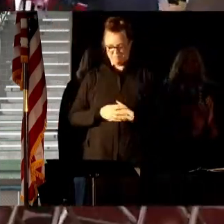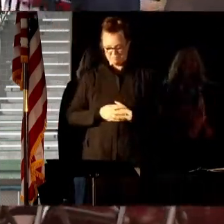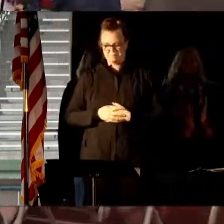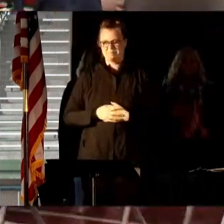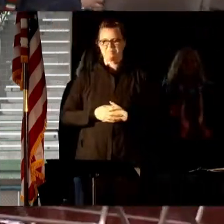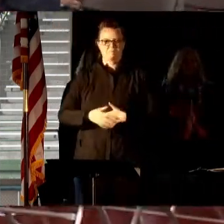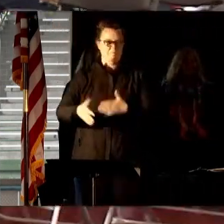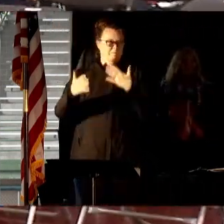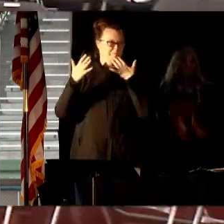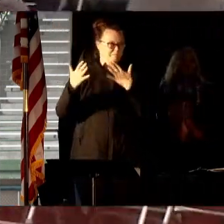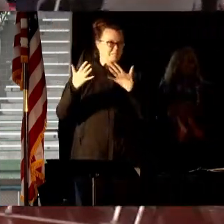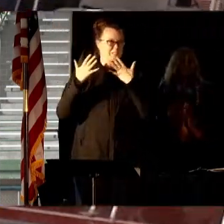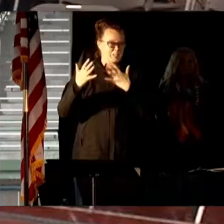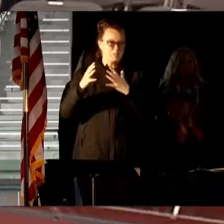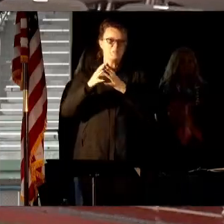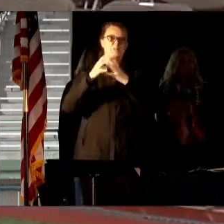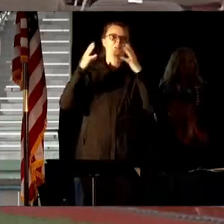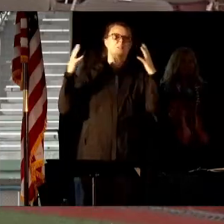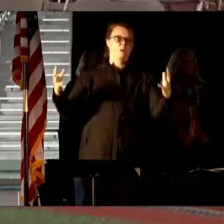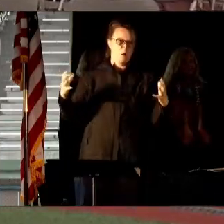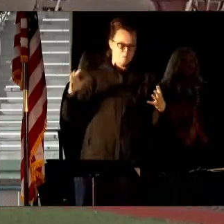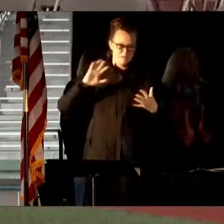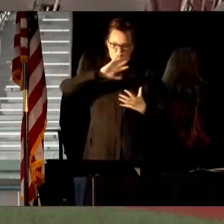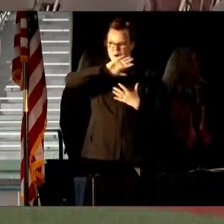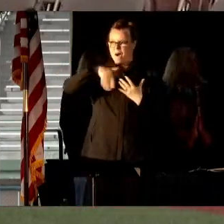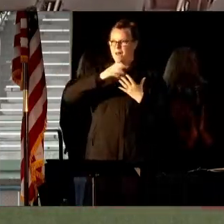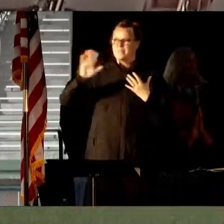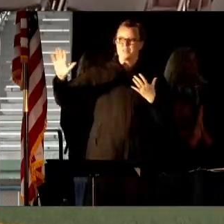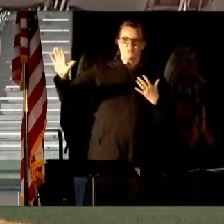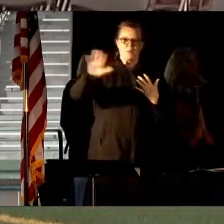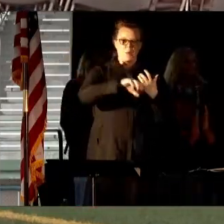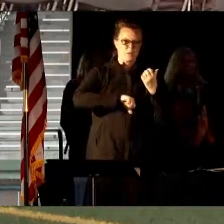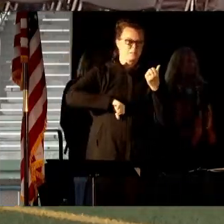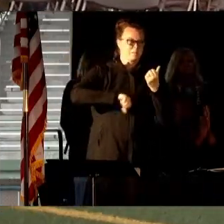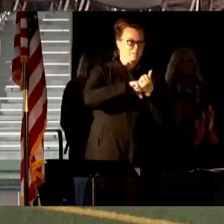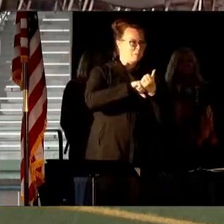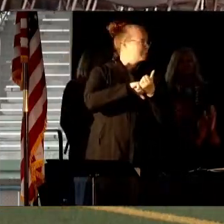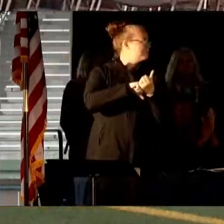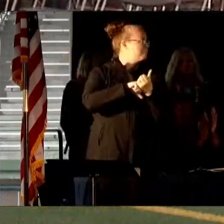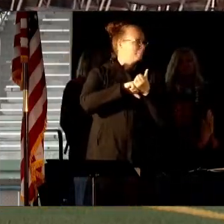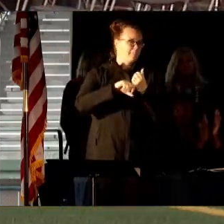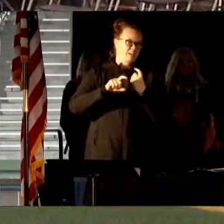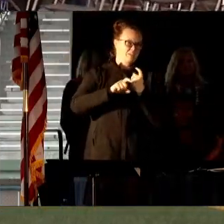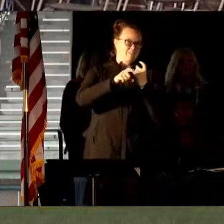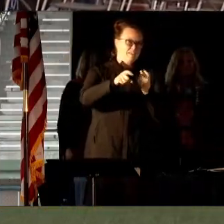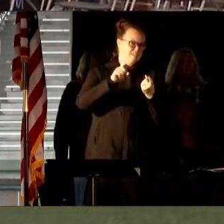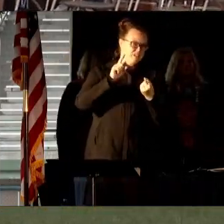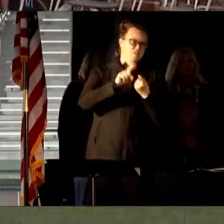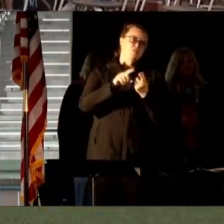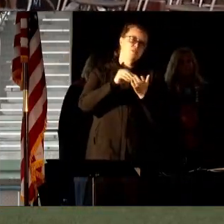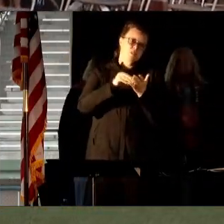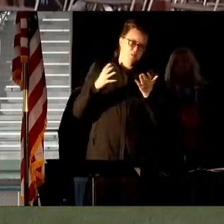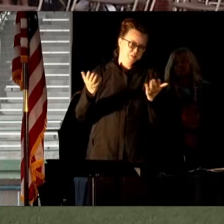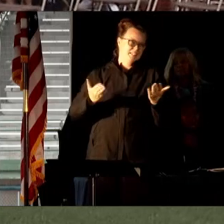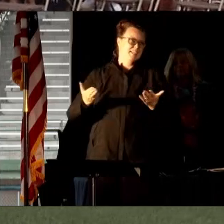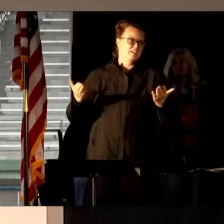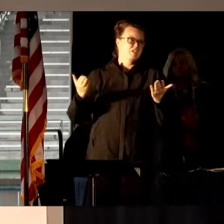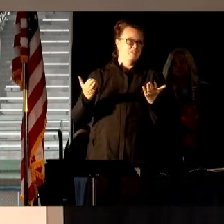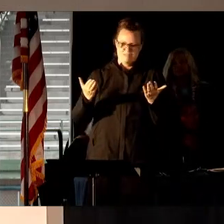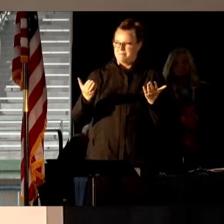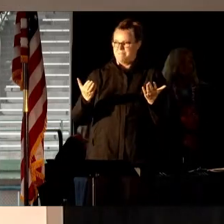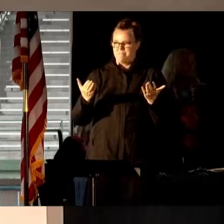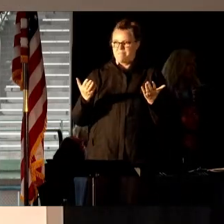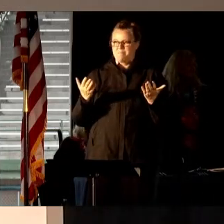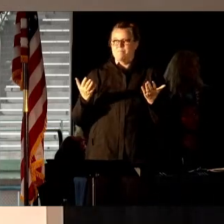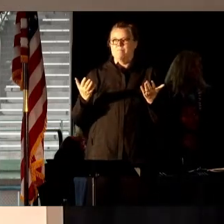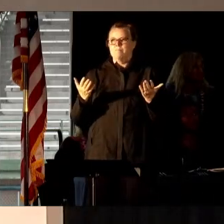Thank you so much for all of the support, guidance, love, and care that you've given to our students here. And